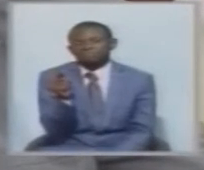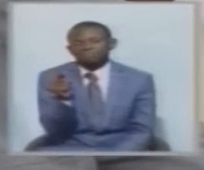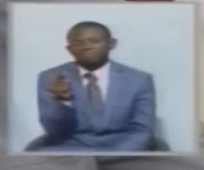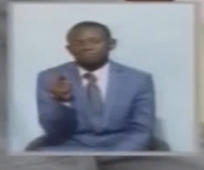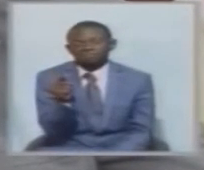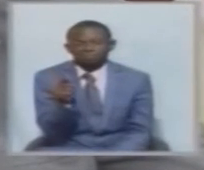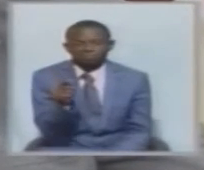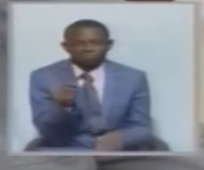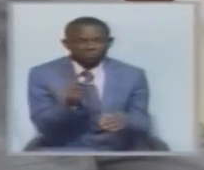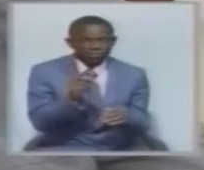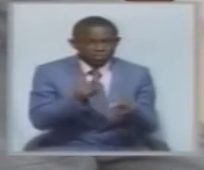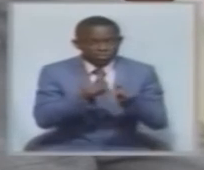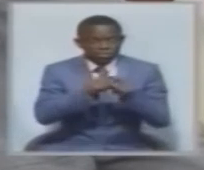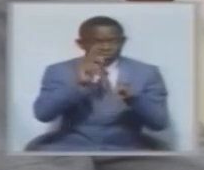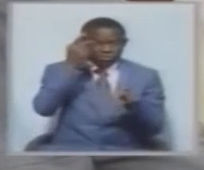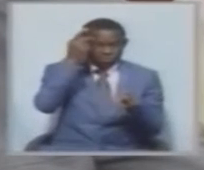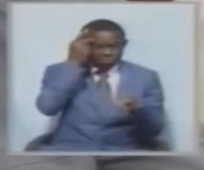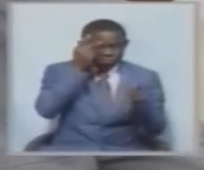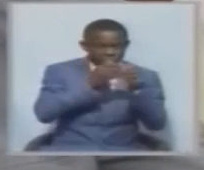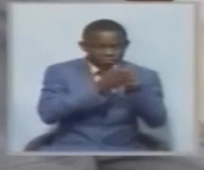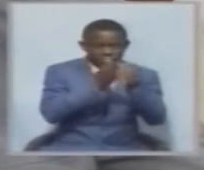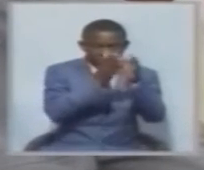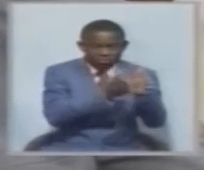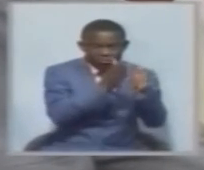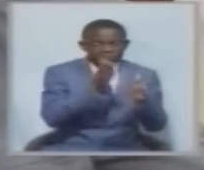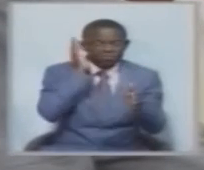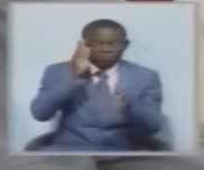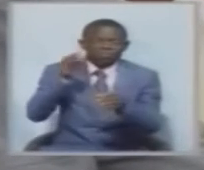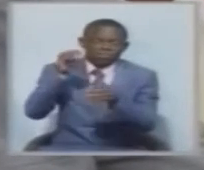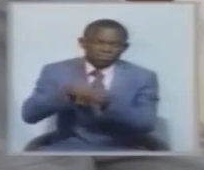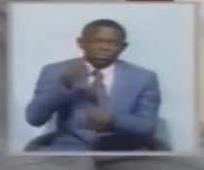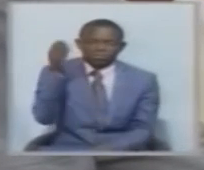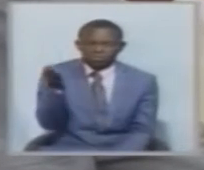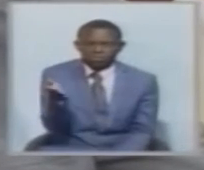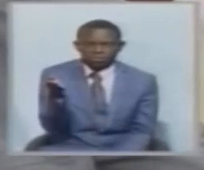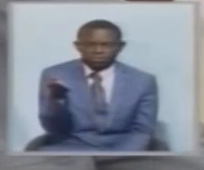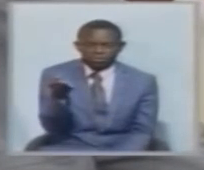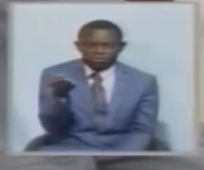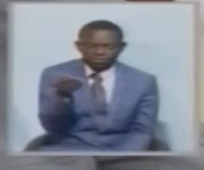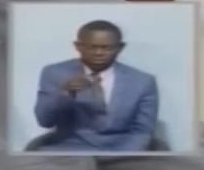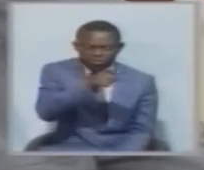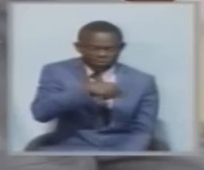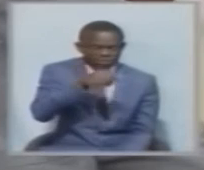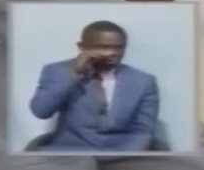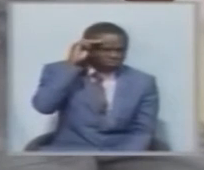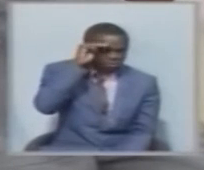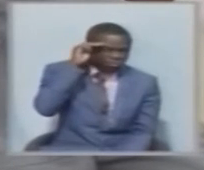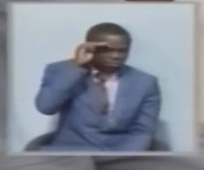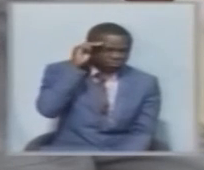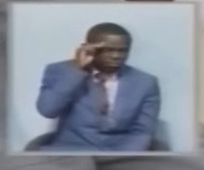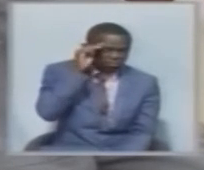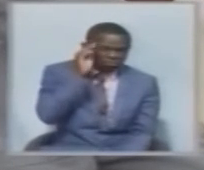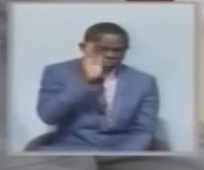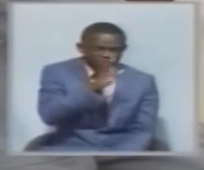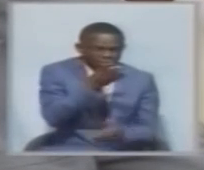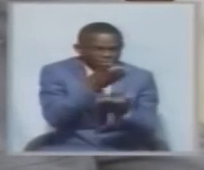political leadership who will be here, that is the governors who are actually finance ministers in their particular countries, we'll